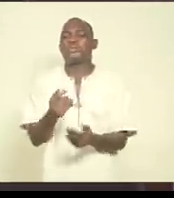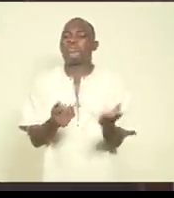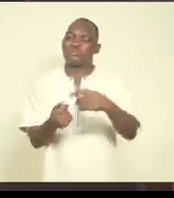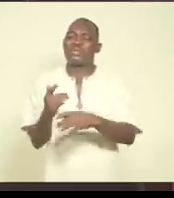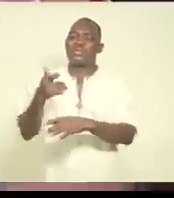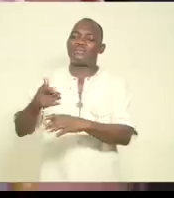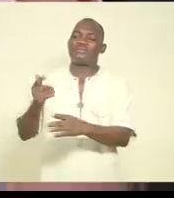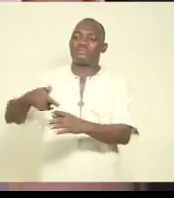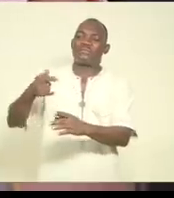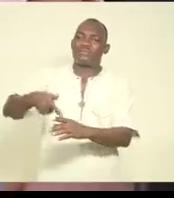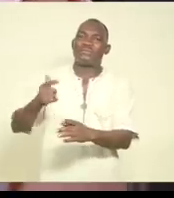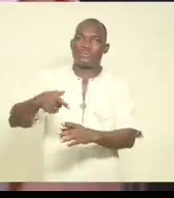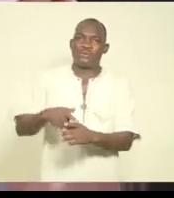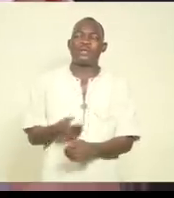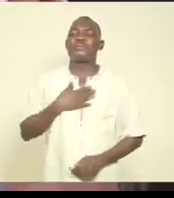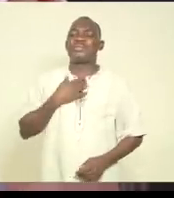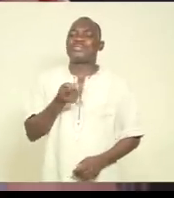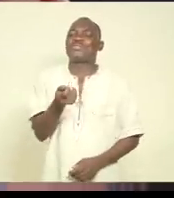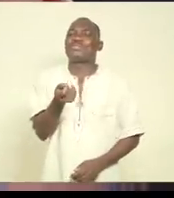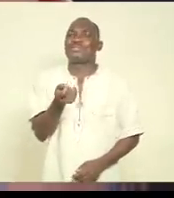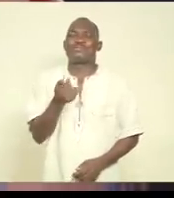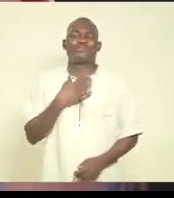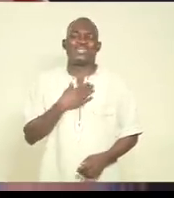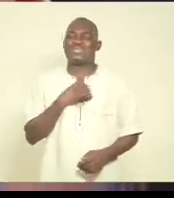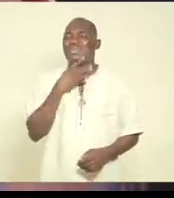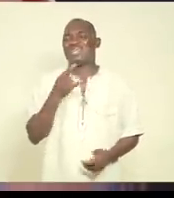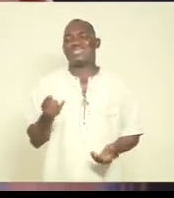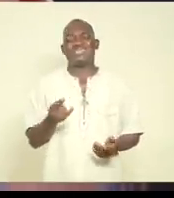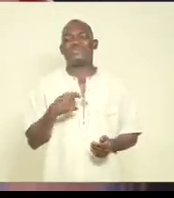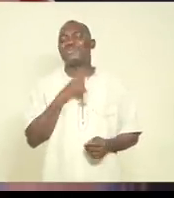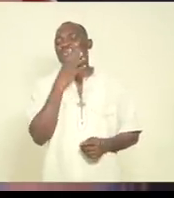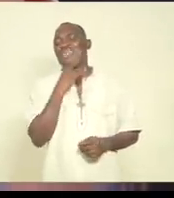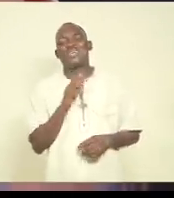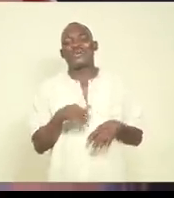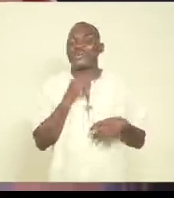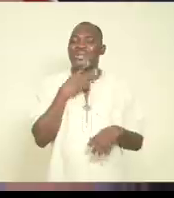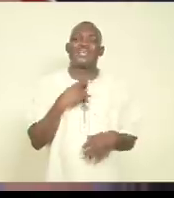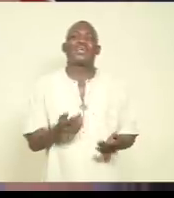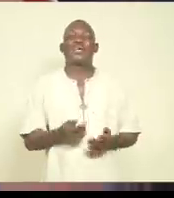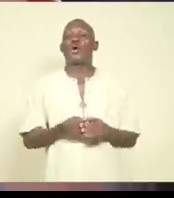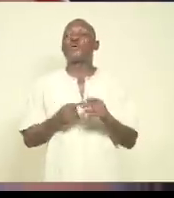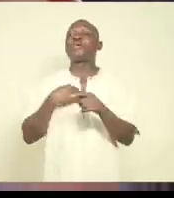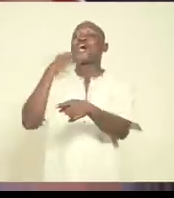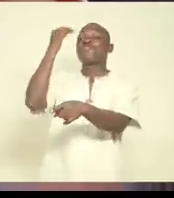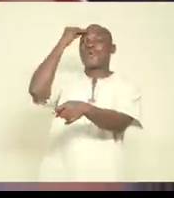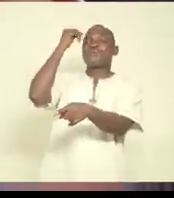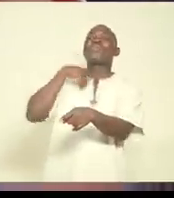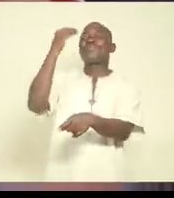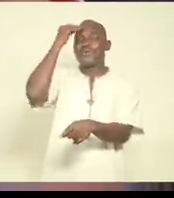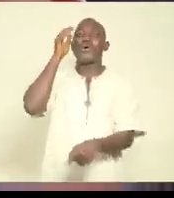Just, I might not even drink. Hey, sister. I know you.